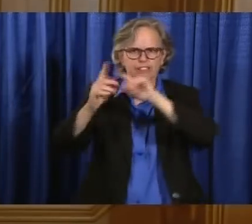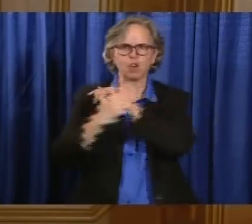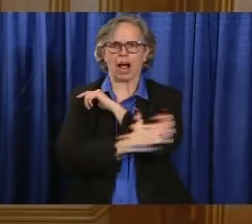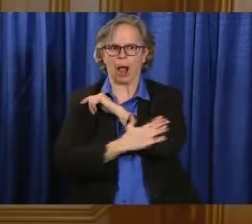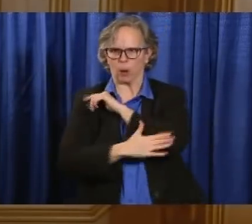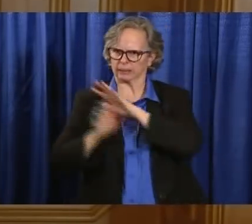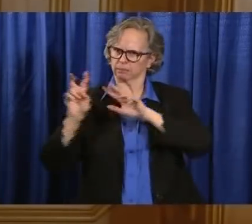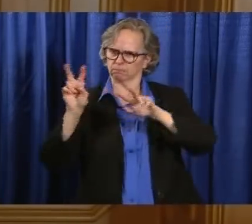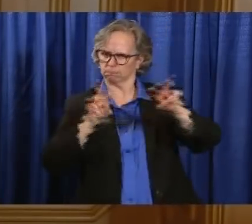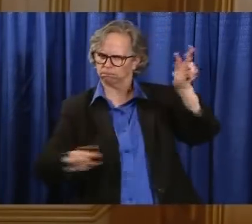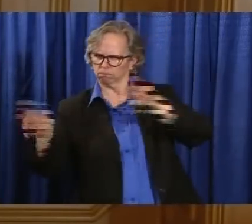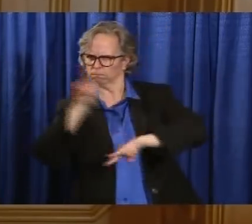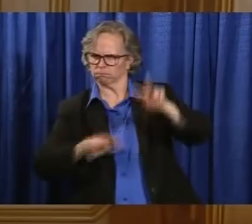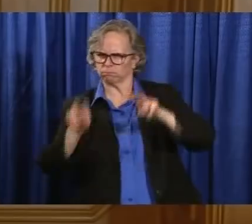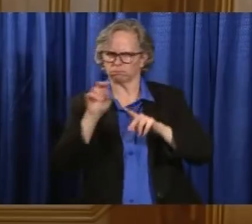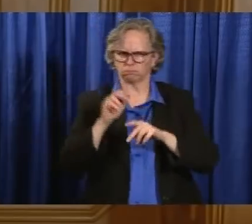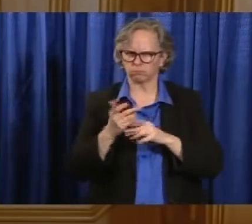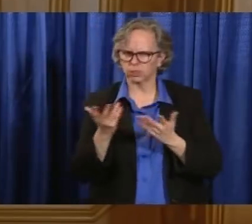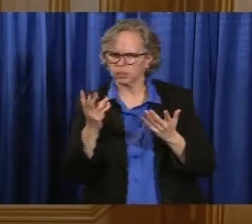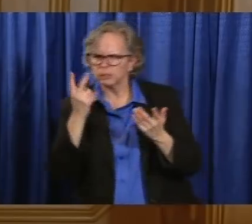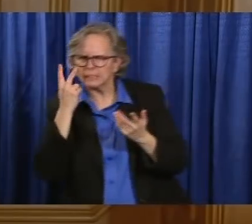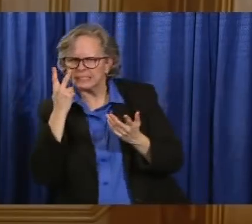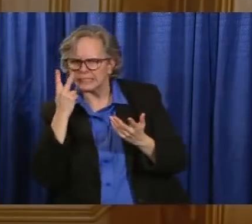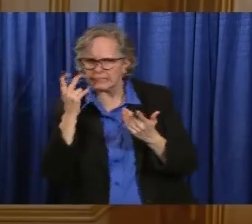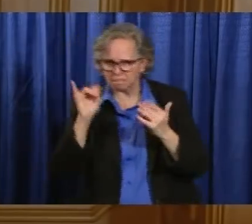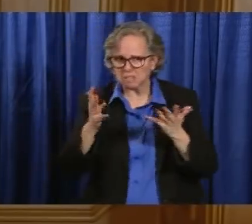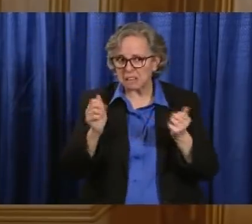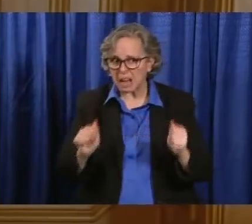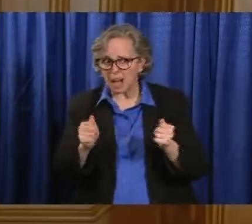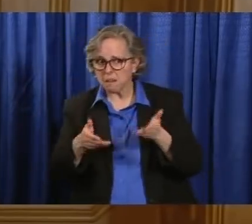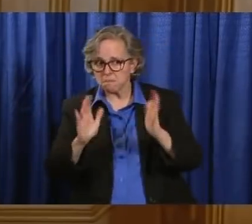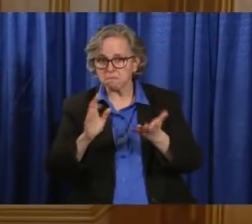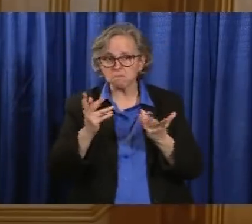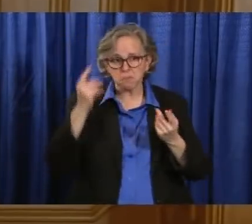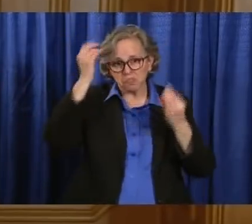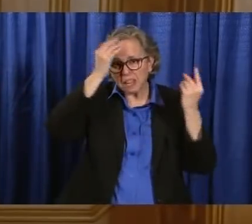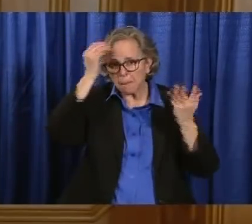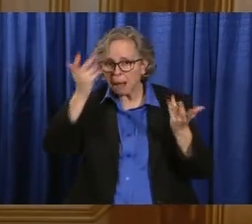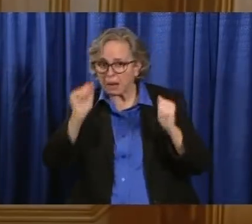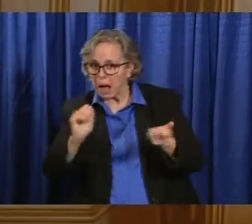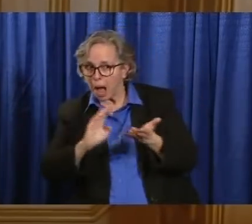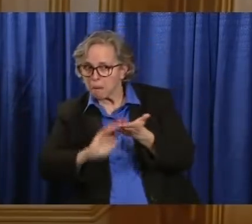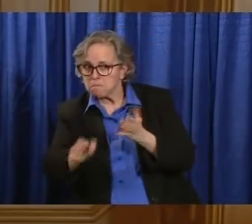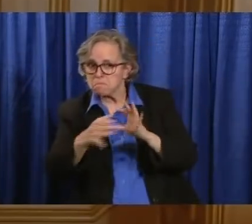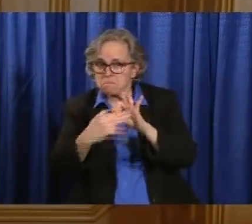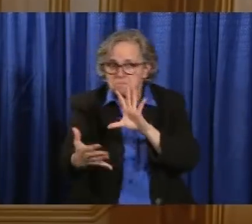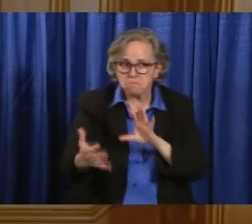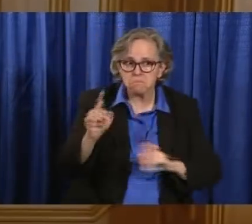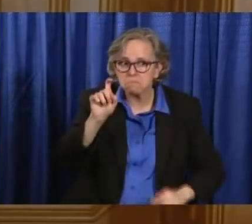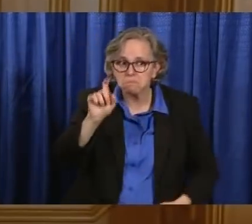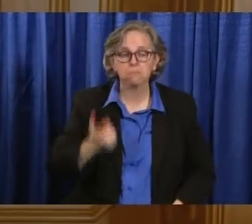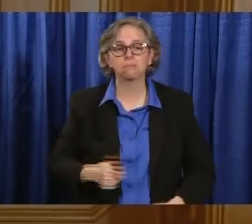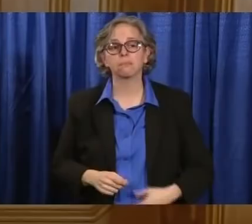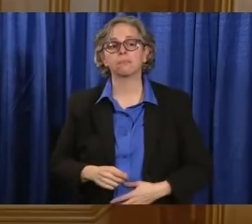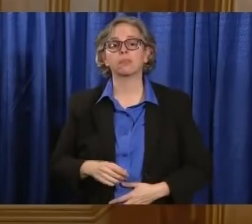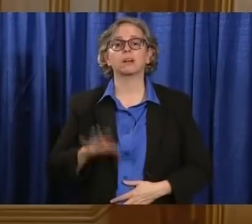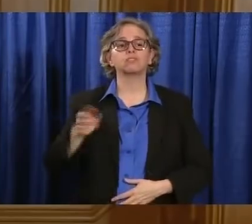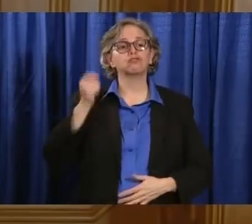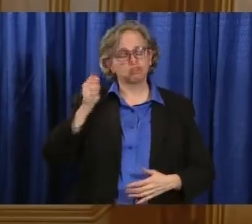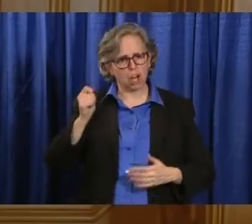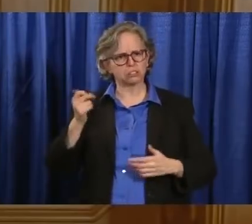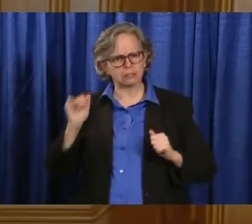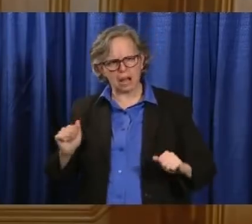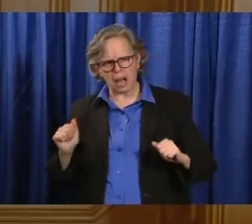individual and where they came from. And the judge will follow the normal procedure. We'll hold a